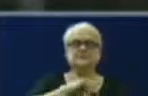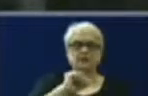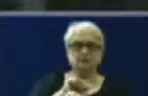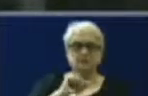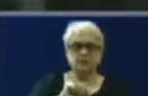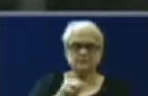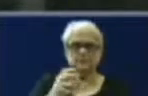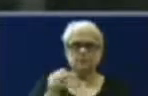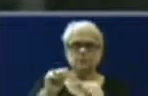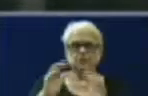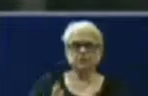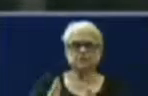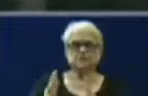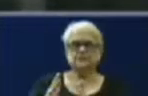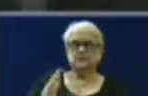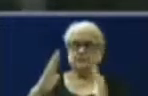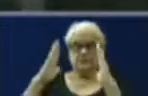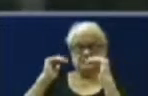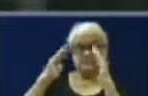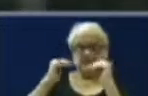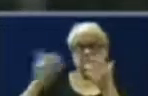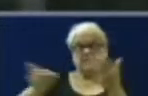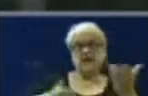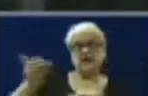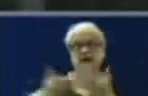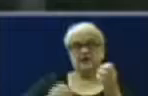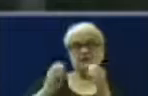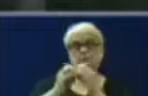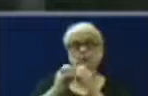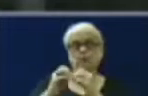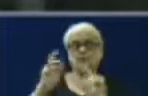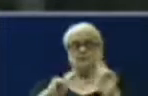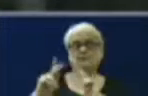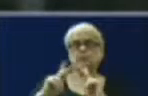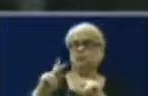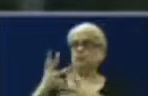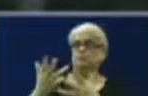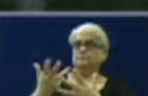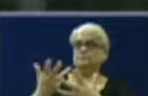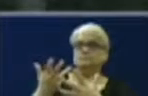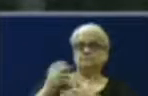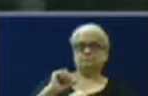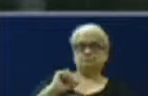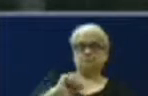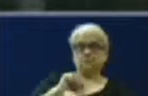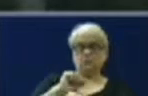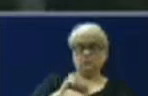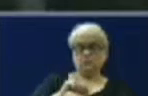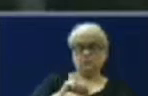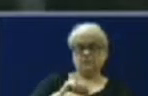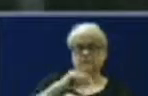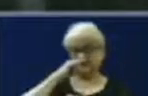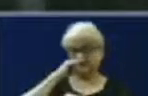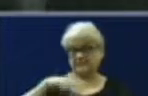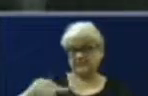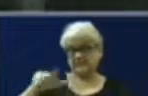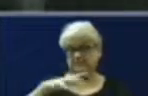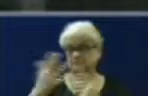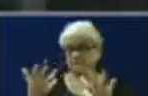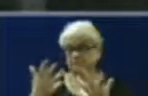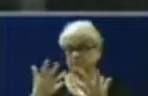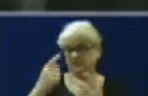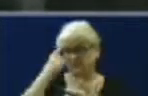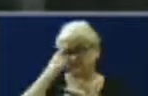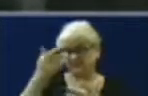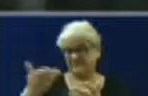Do you anticipate that we're going to need to hire more of those to be able to stay up with all of our kids now, all of those?